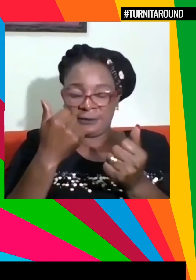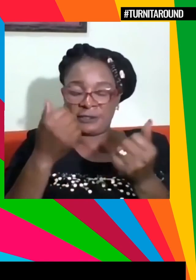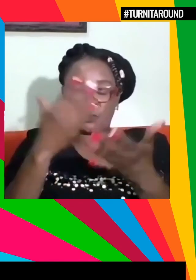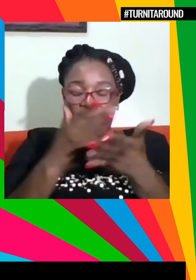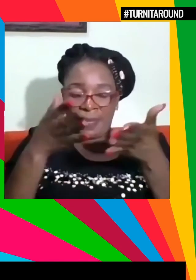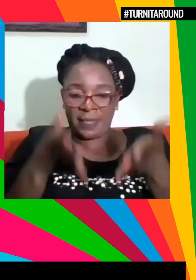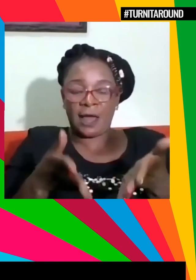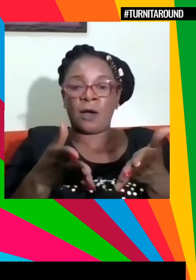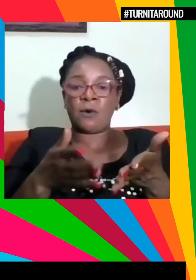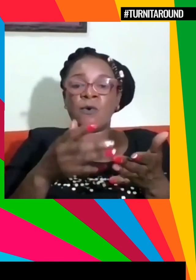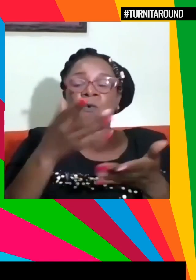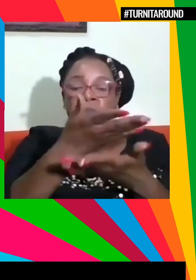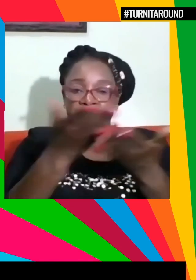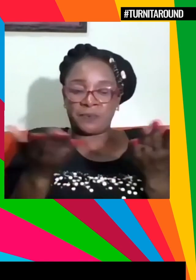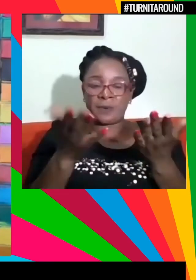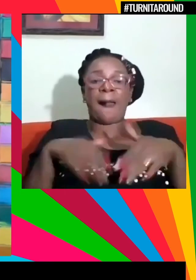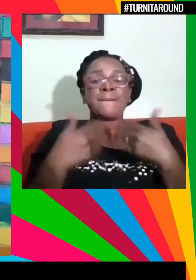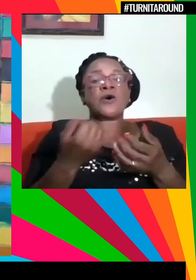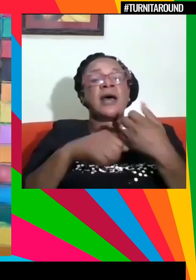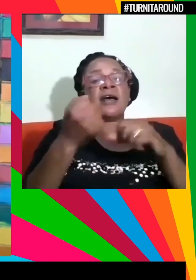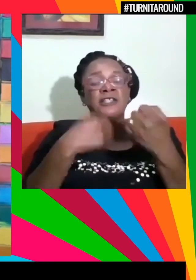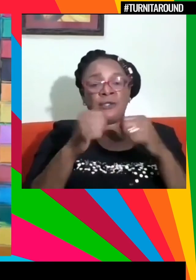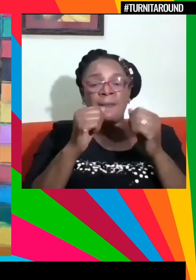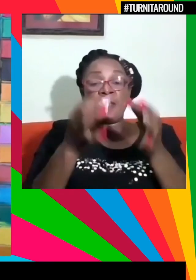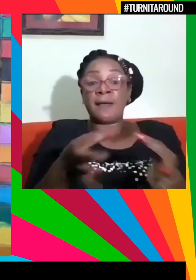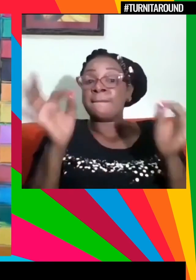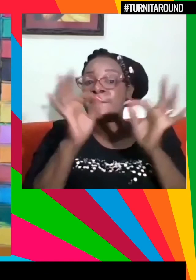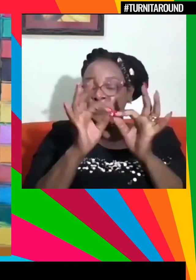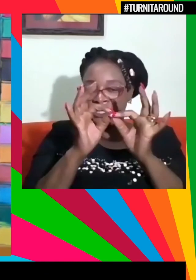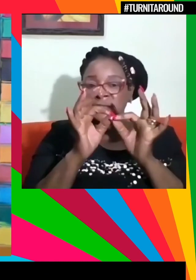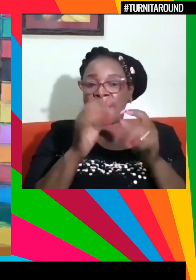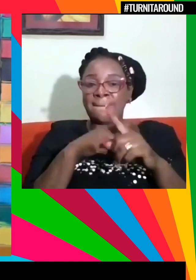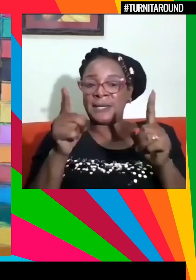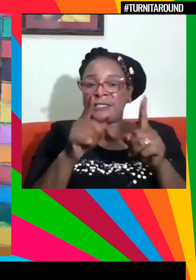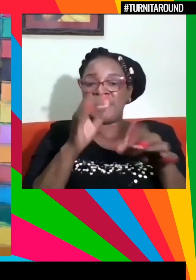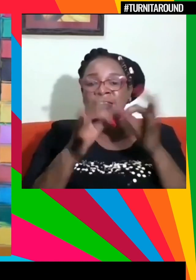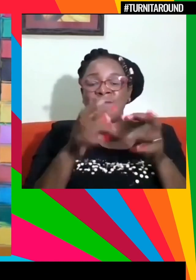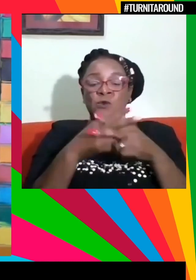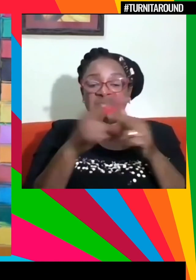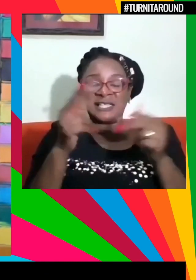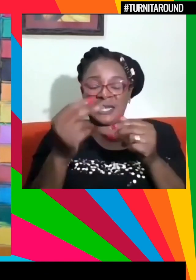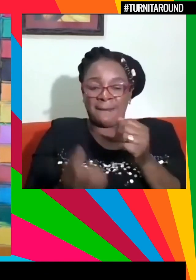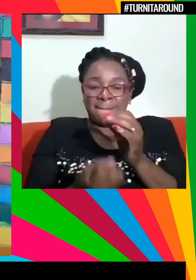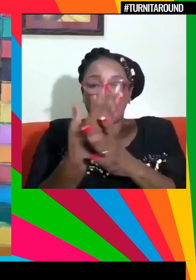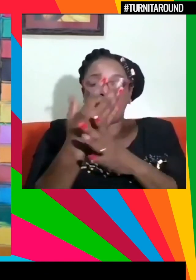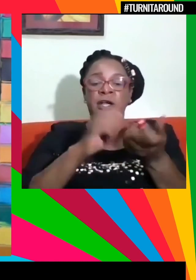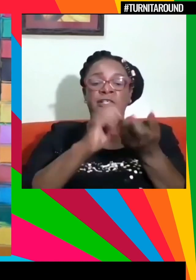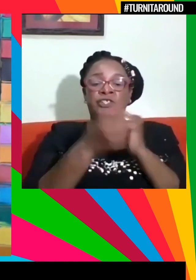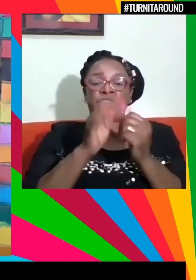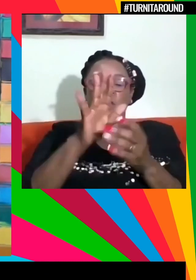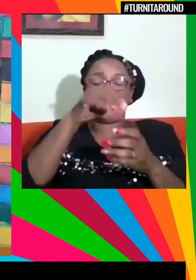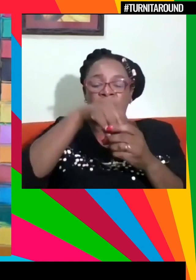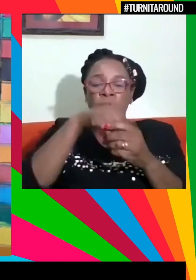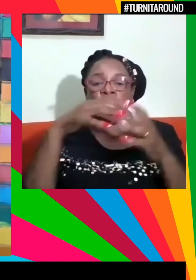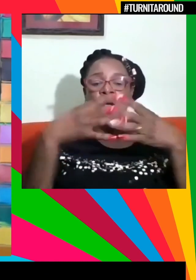Guy, couldn't agree more. It is about action. It's important to set goals, but if you do not start creating that change within your own company, as